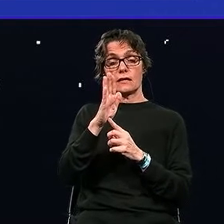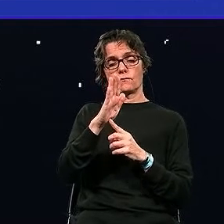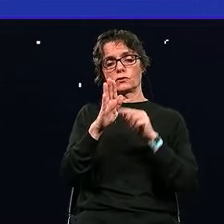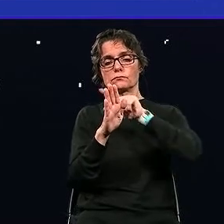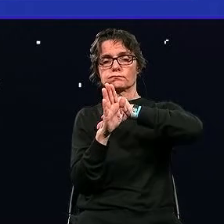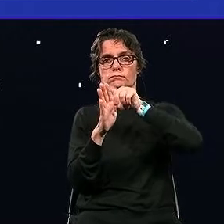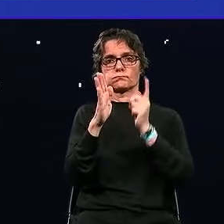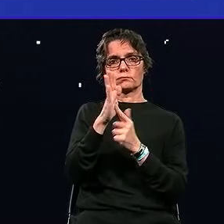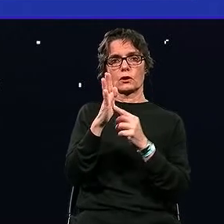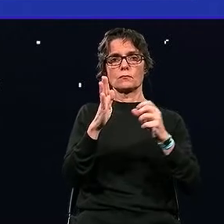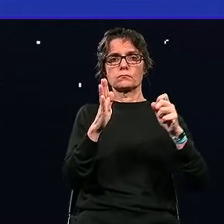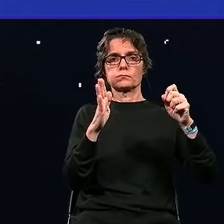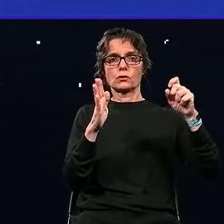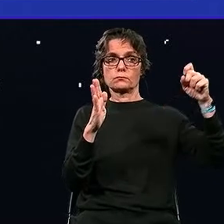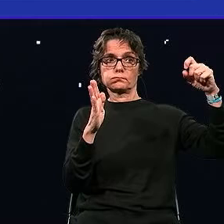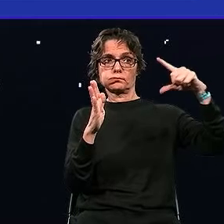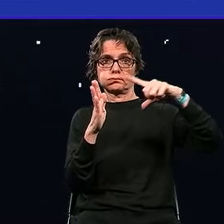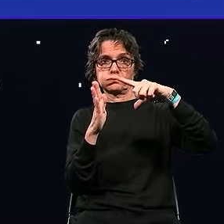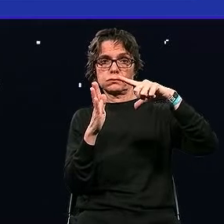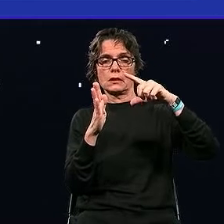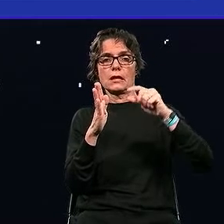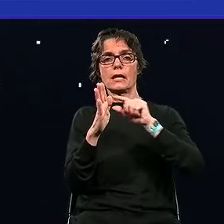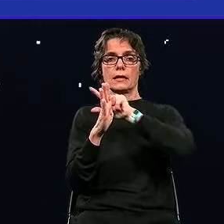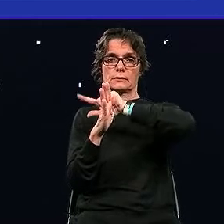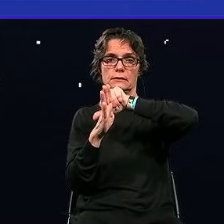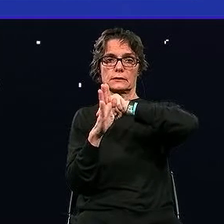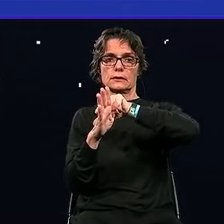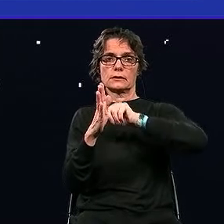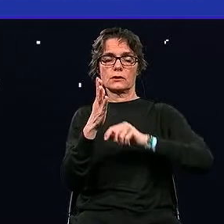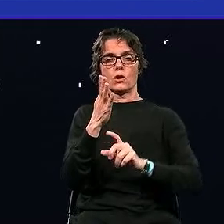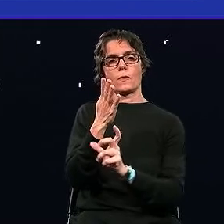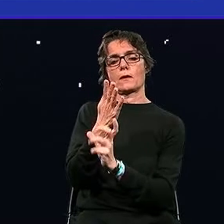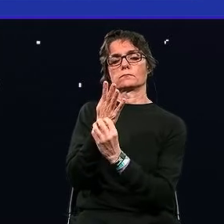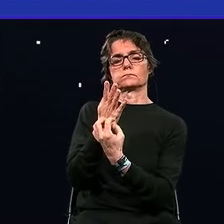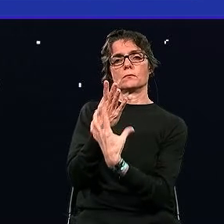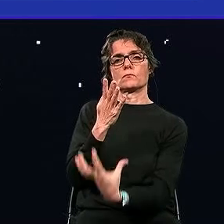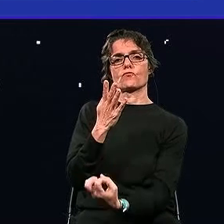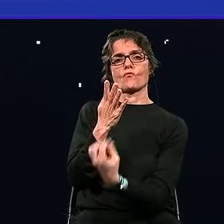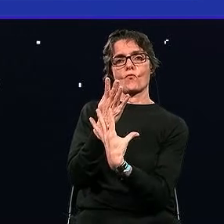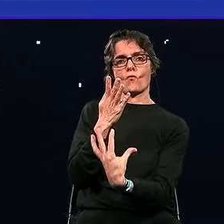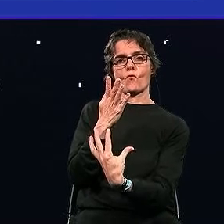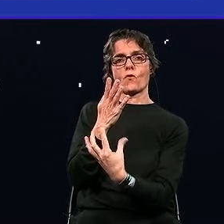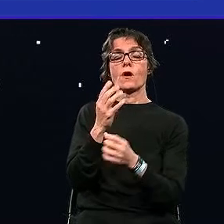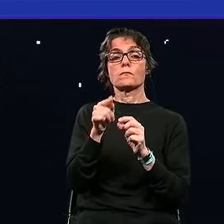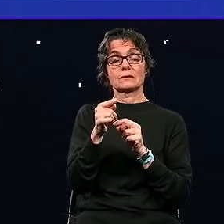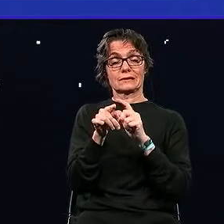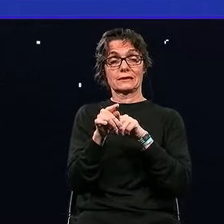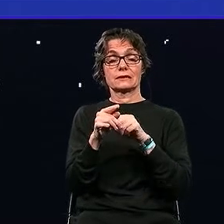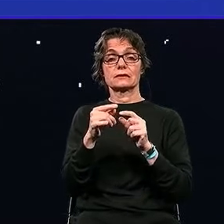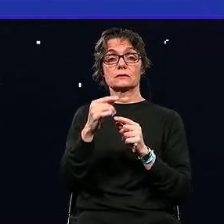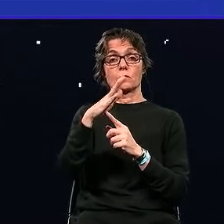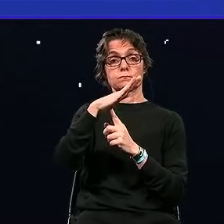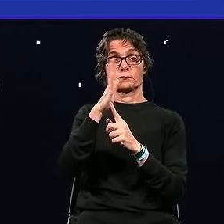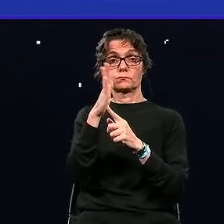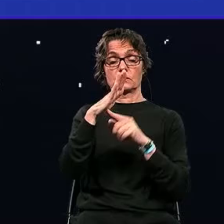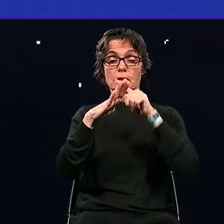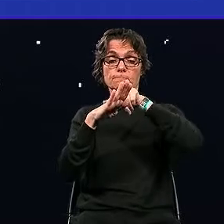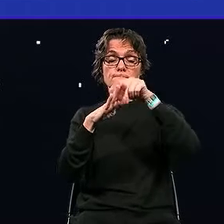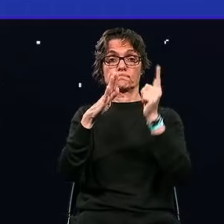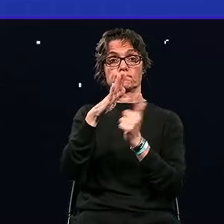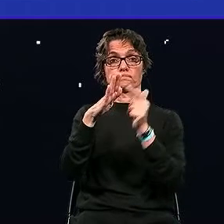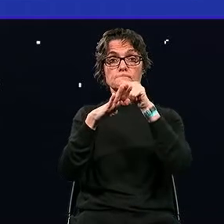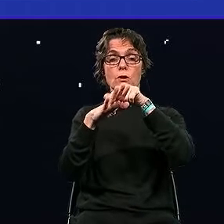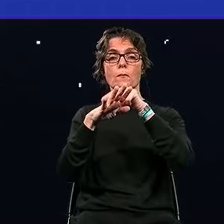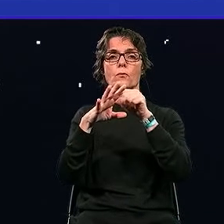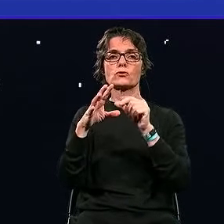typically from the sun directly, and secondly from the ground, reflected heat coming up from the ground. A bifacial solar panel can